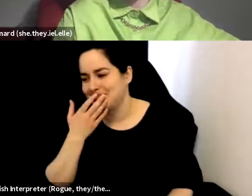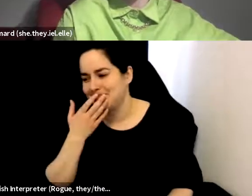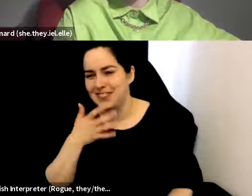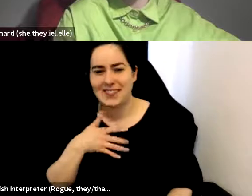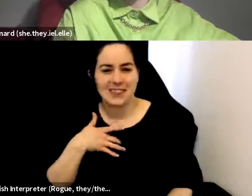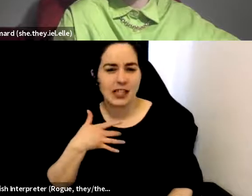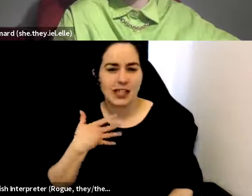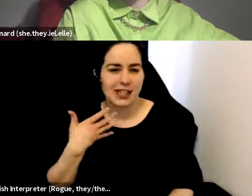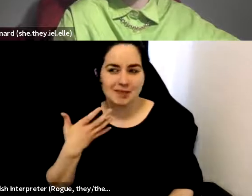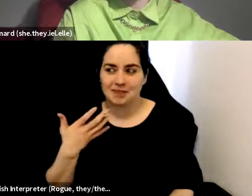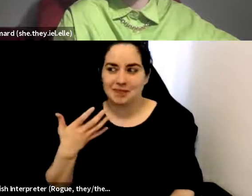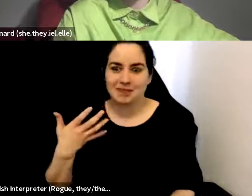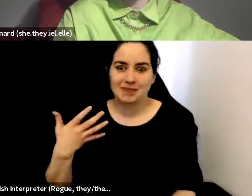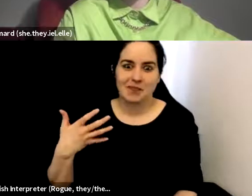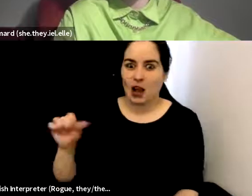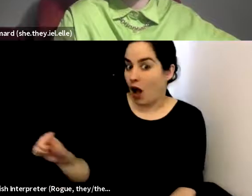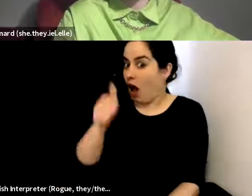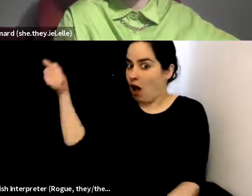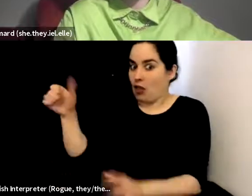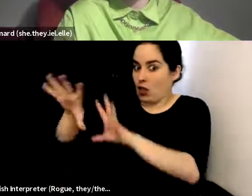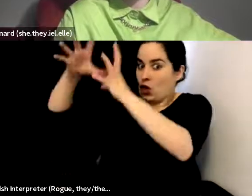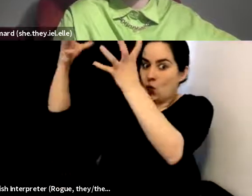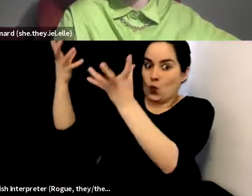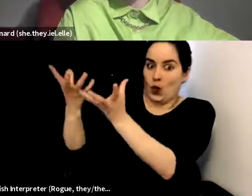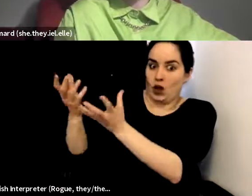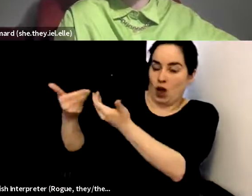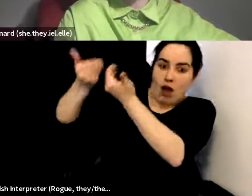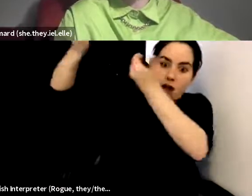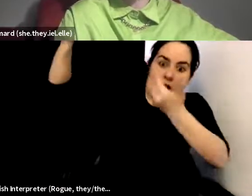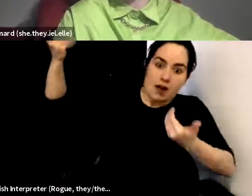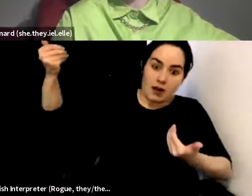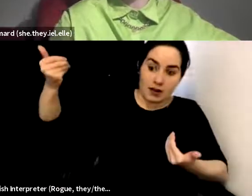otherworldly, and maybe it is, and maybe that's the point. But